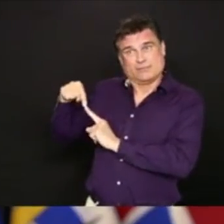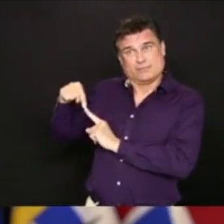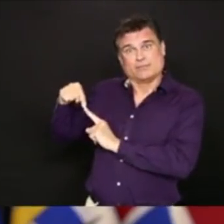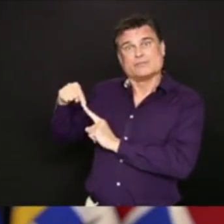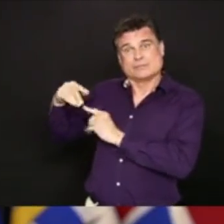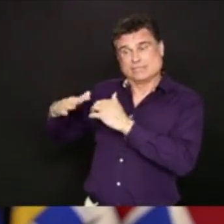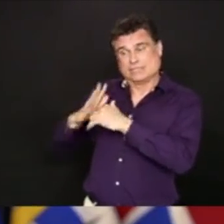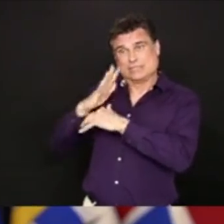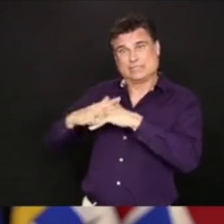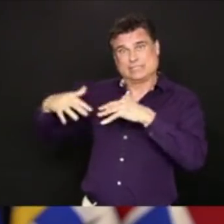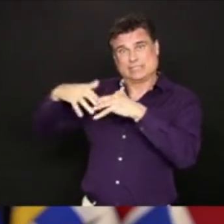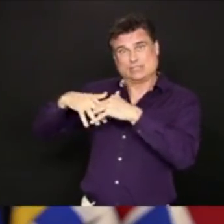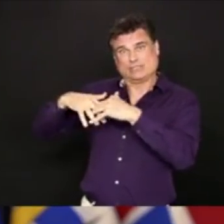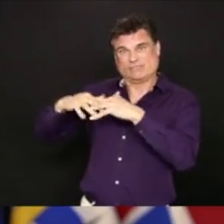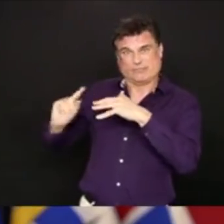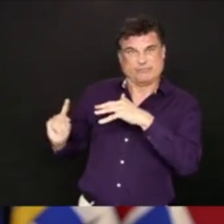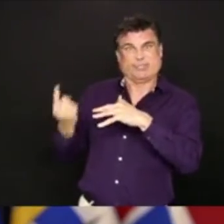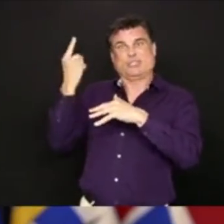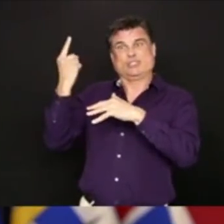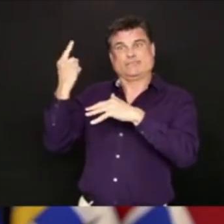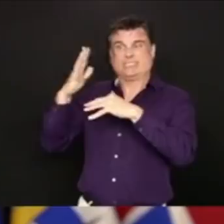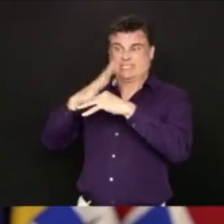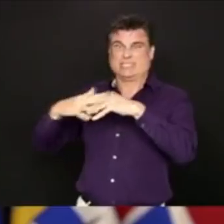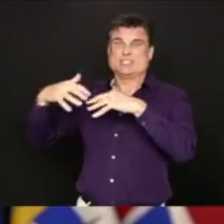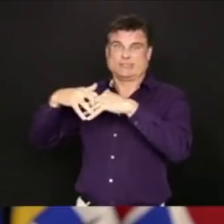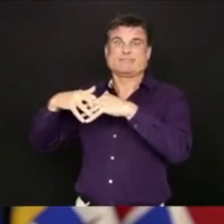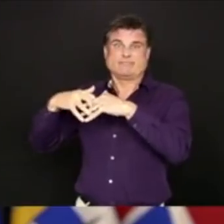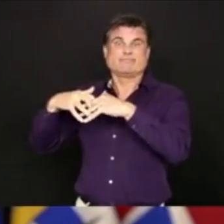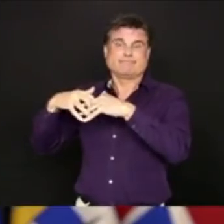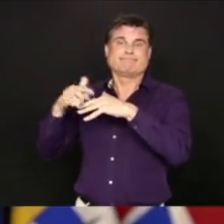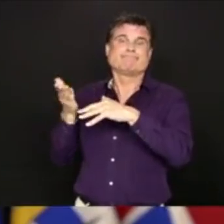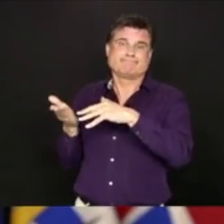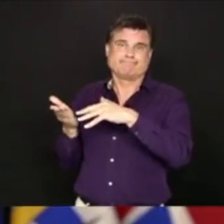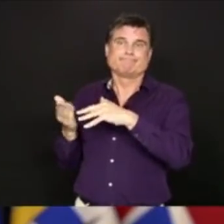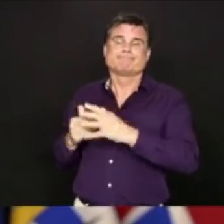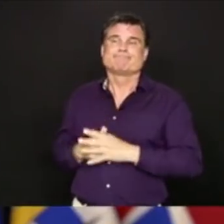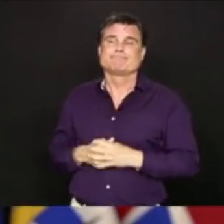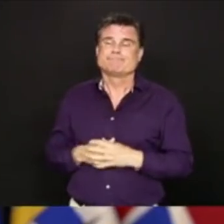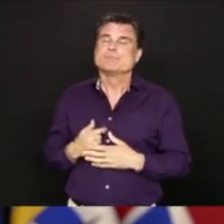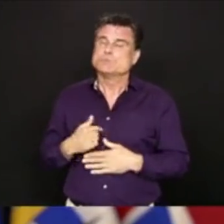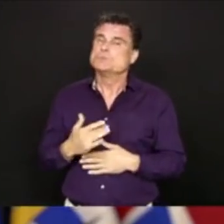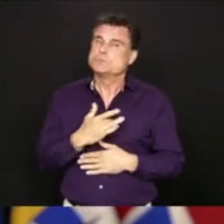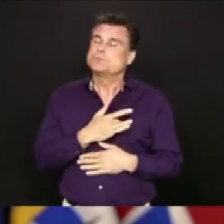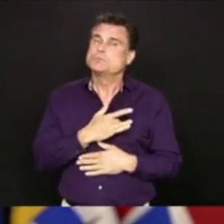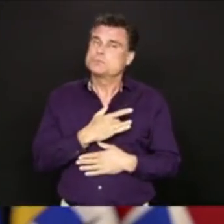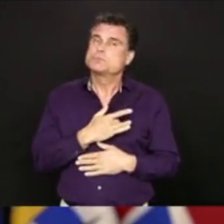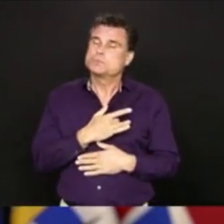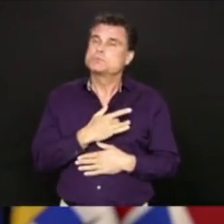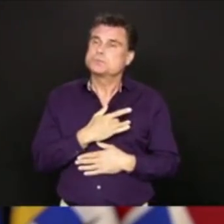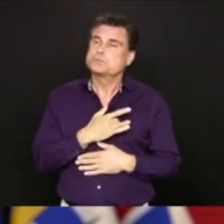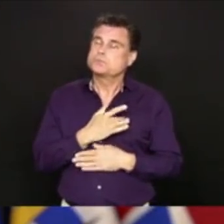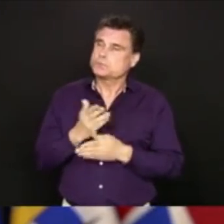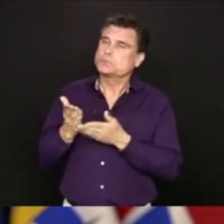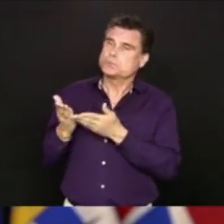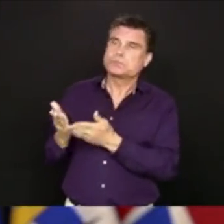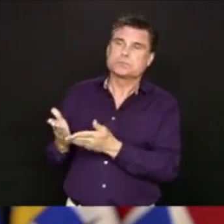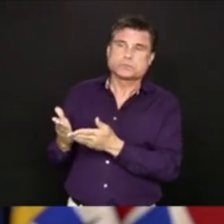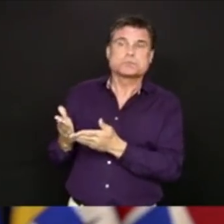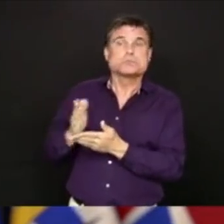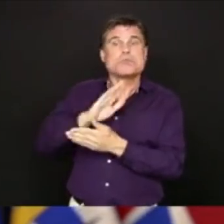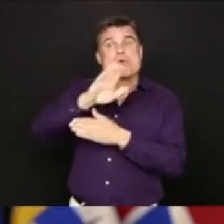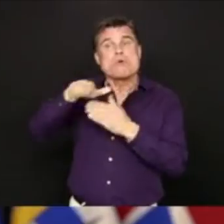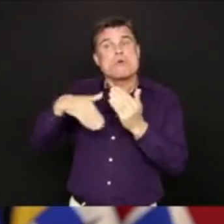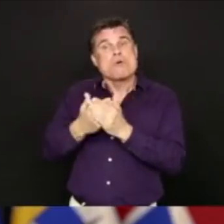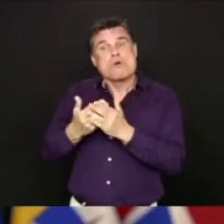lost to COVID-19, this is a tragedy that's beyond just us. It's a tragedy for all of us.